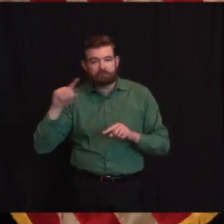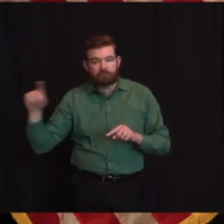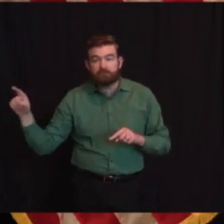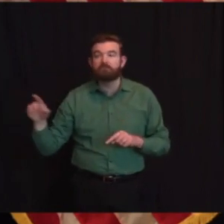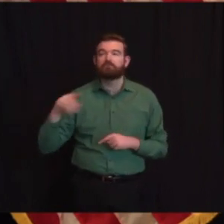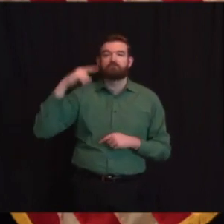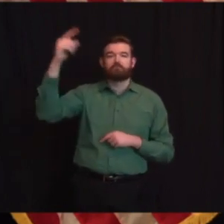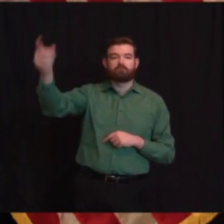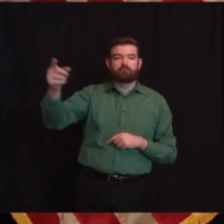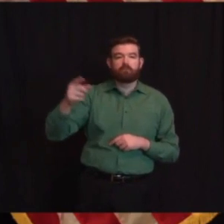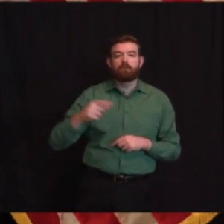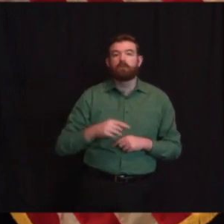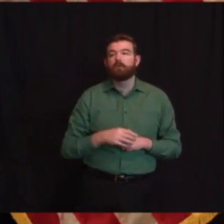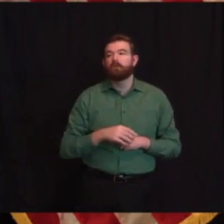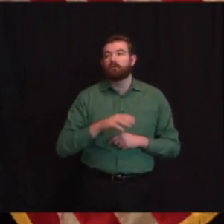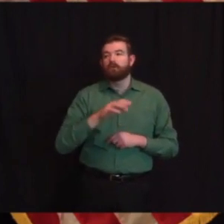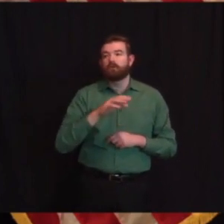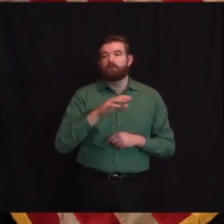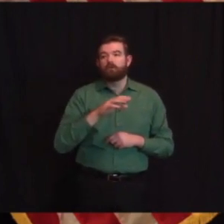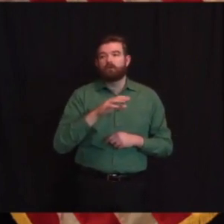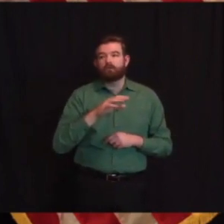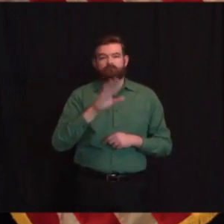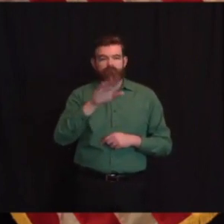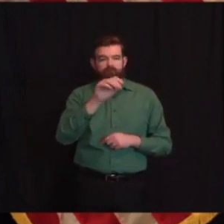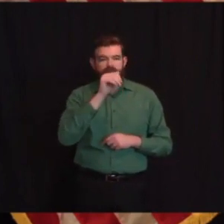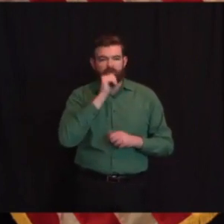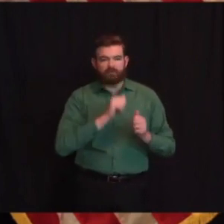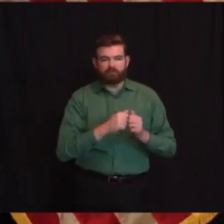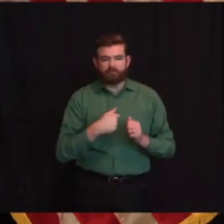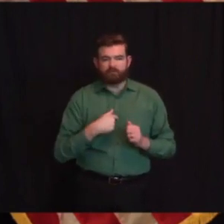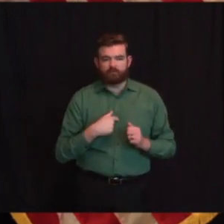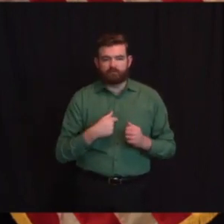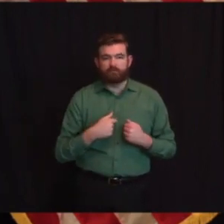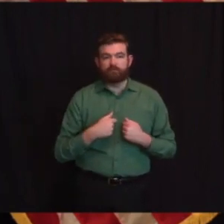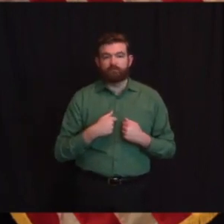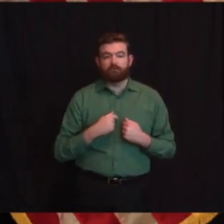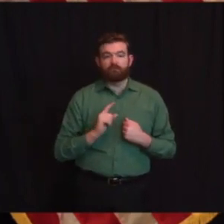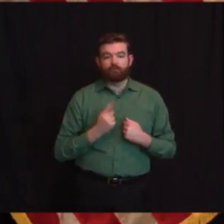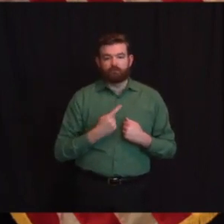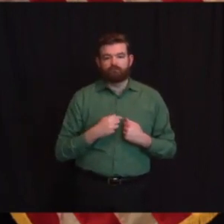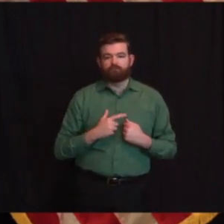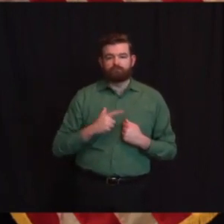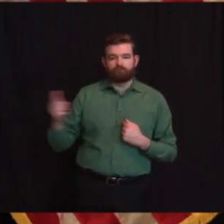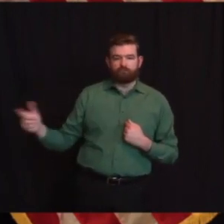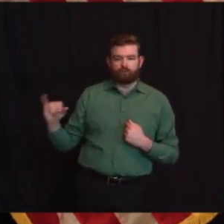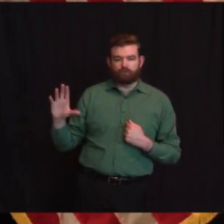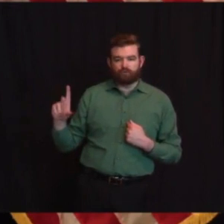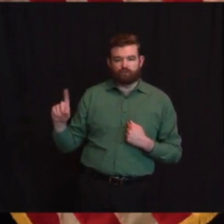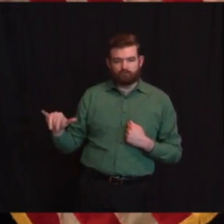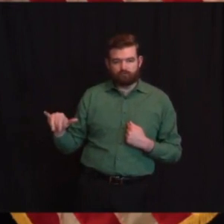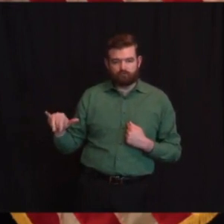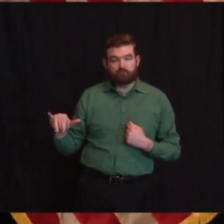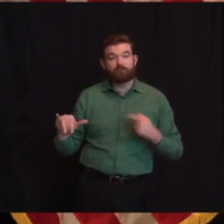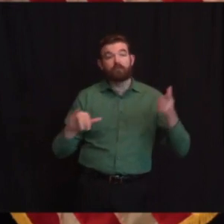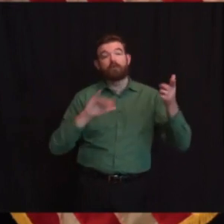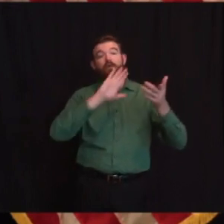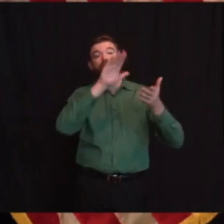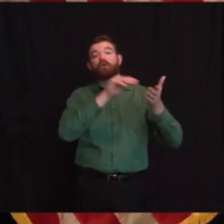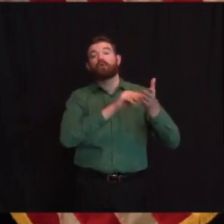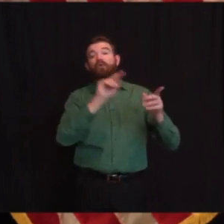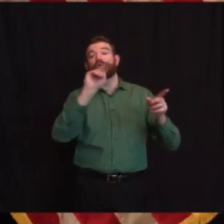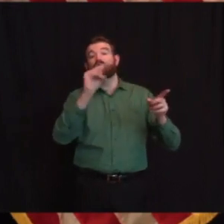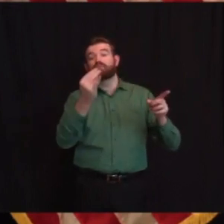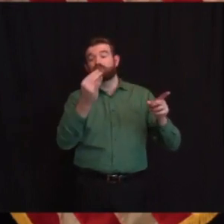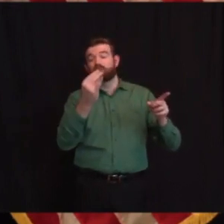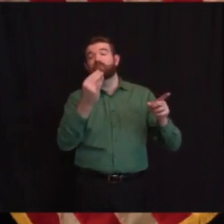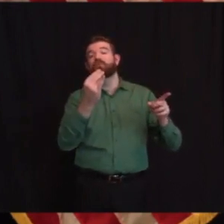with me, and Judy, I'll say a couple words and then turn to you for the Central Region question. Yeah, I would say, as